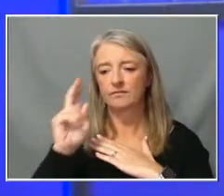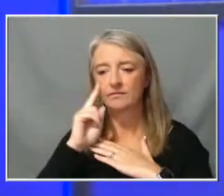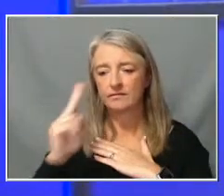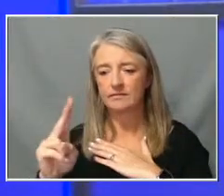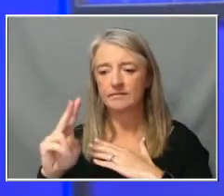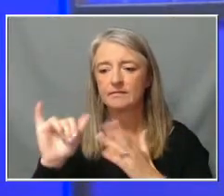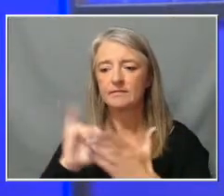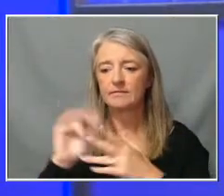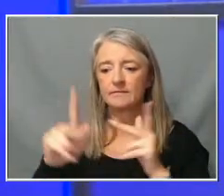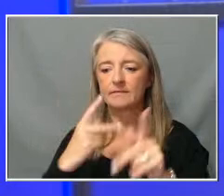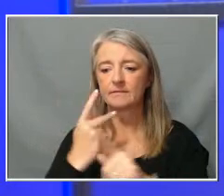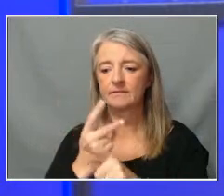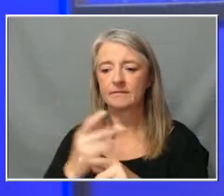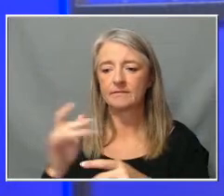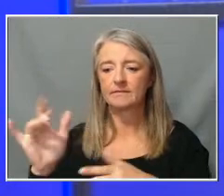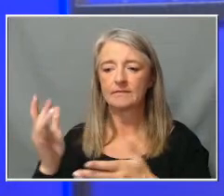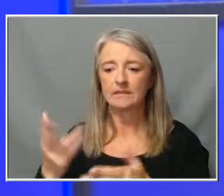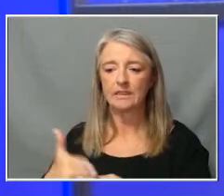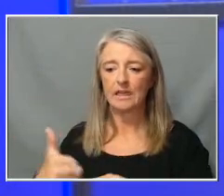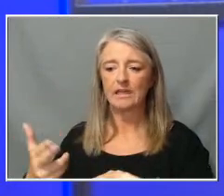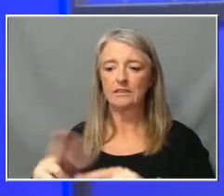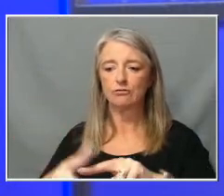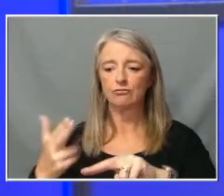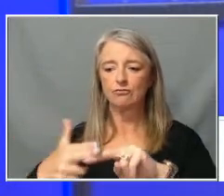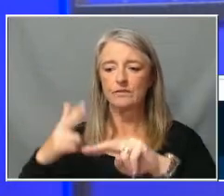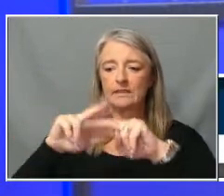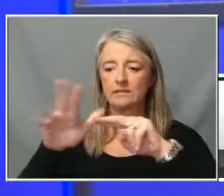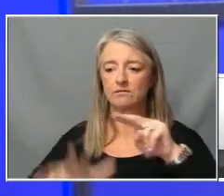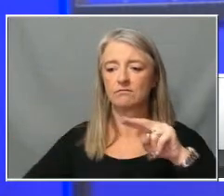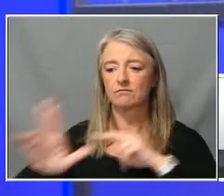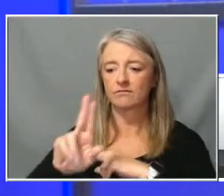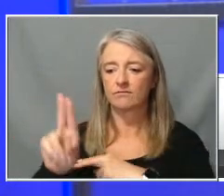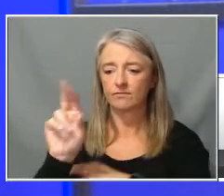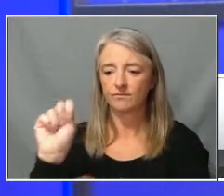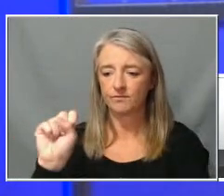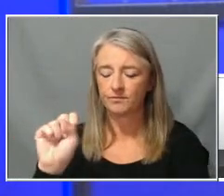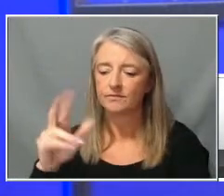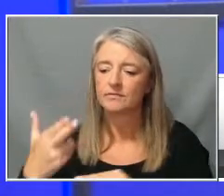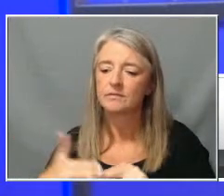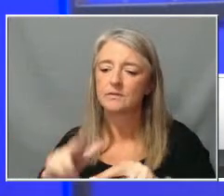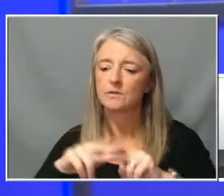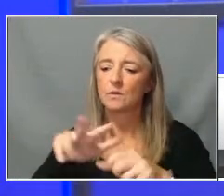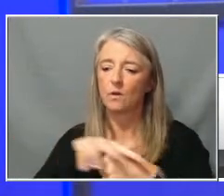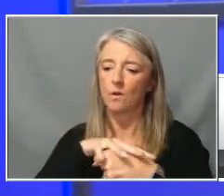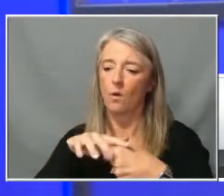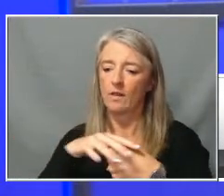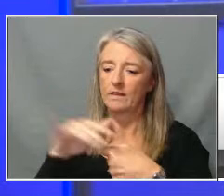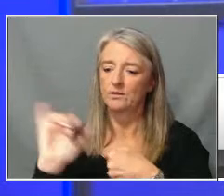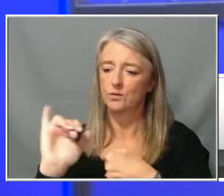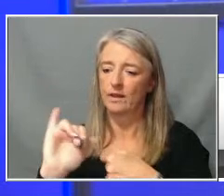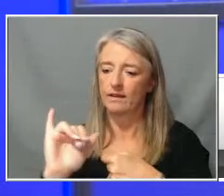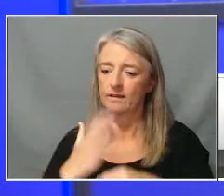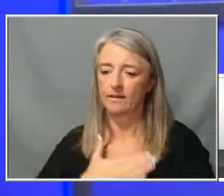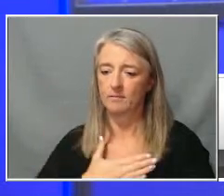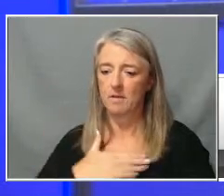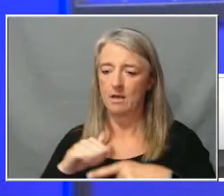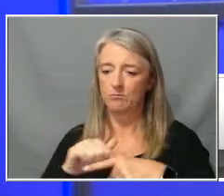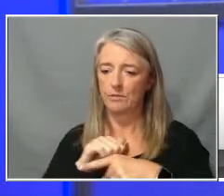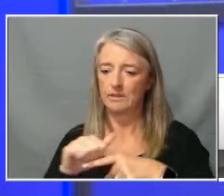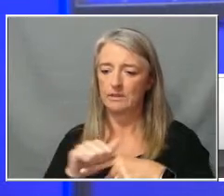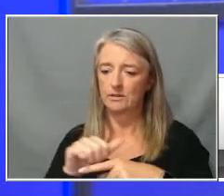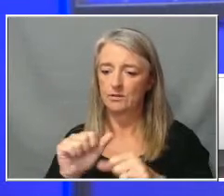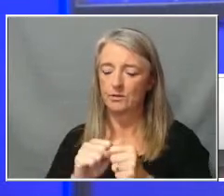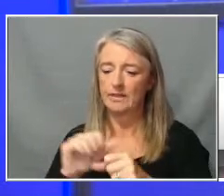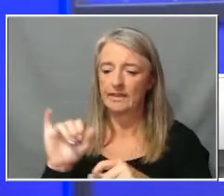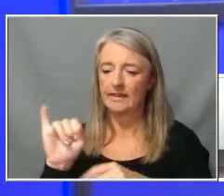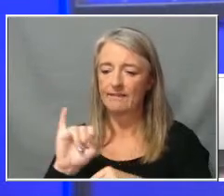cases increase all over the United States. It is increasing locally as well. I know that in my practice with infectious disease and